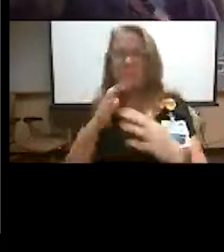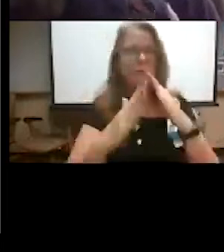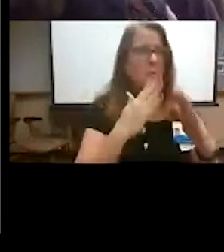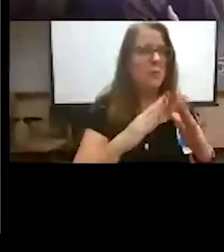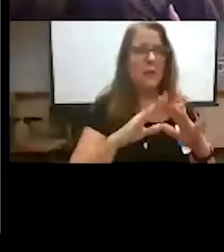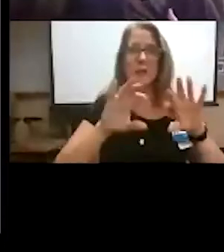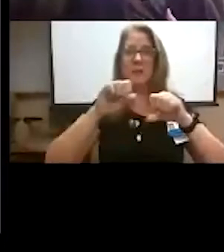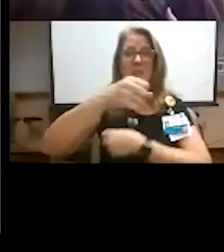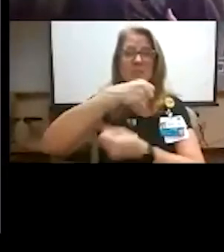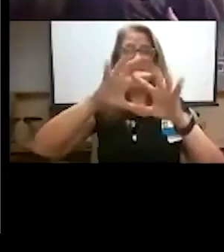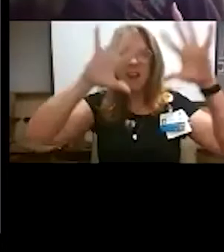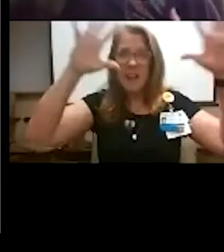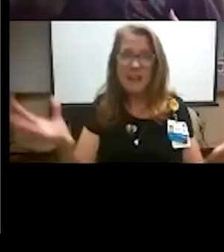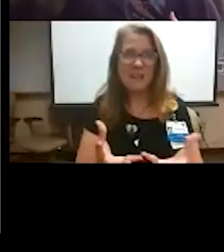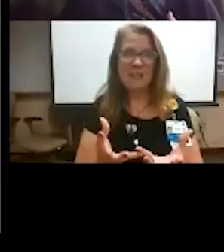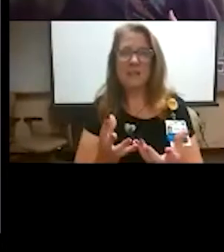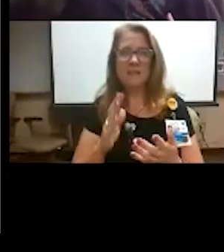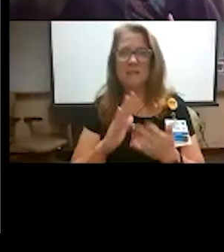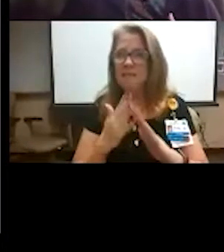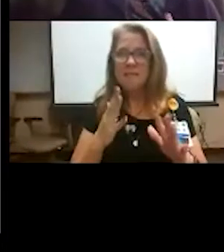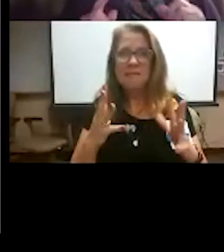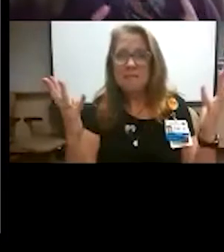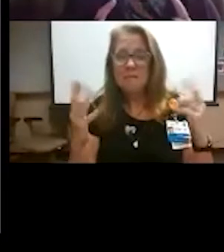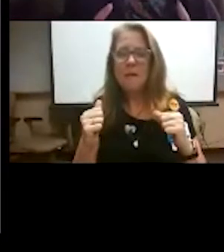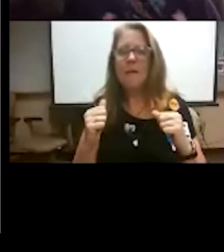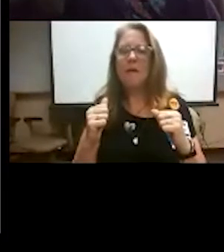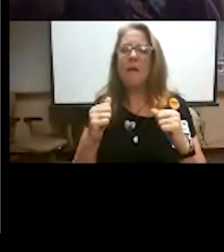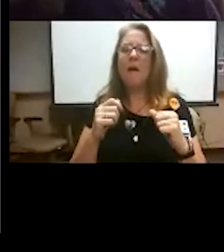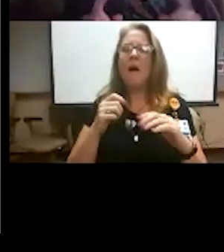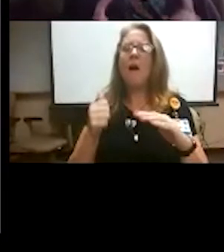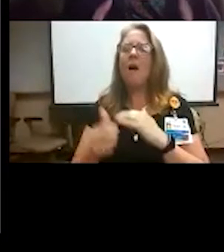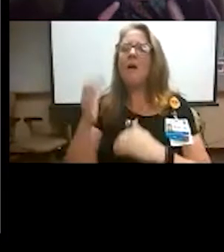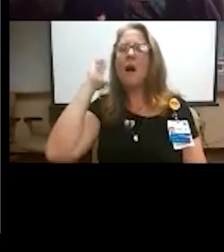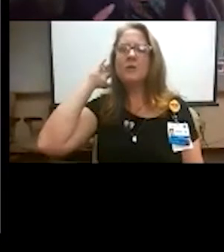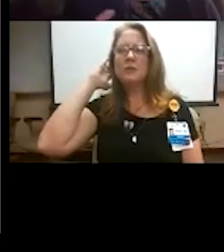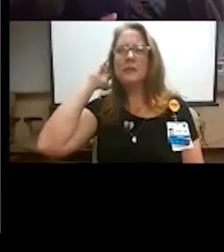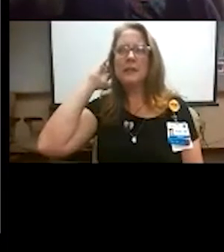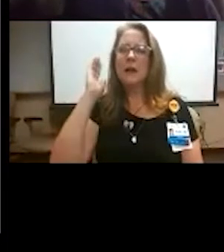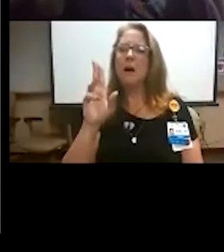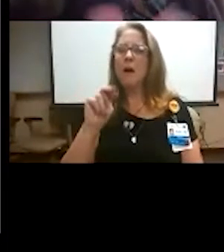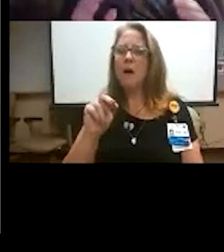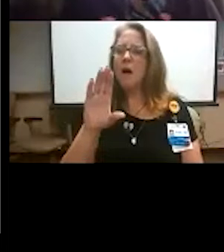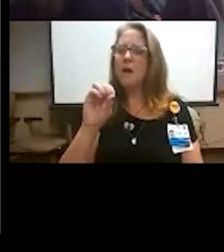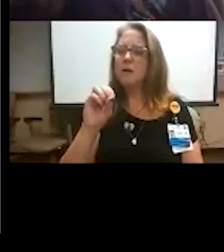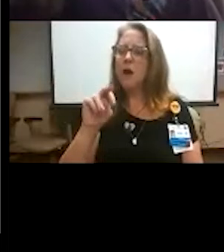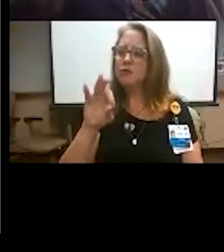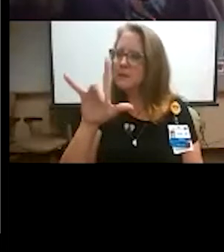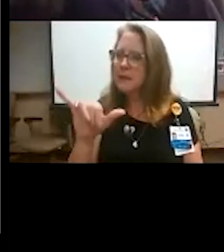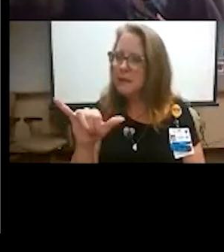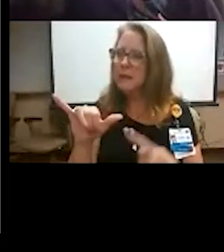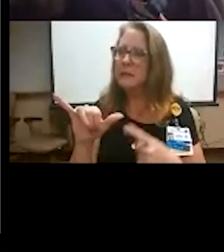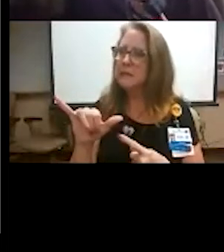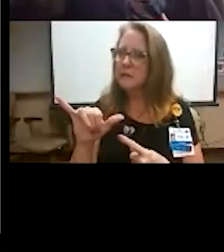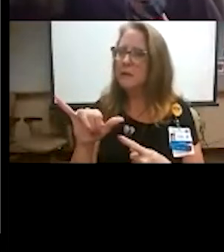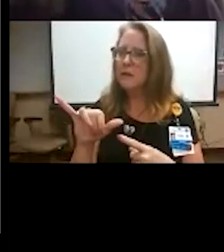society, becomes fundamentally and unconsciously, underscore unconsciously, organized around